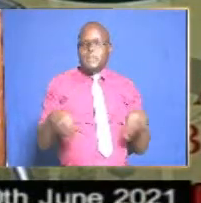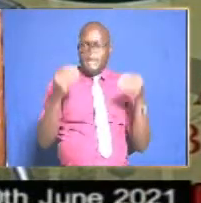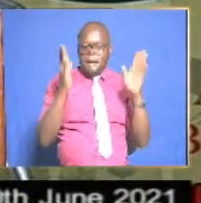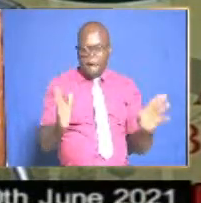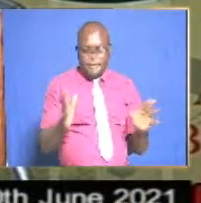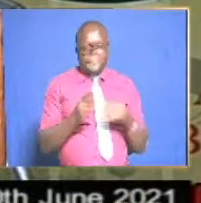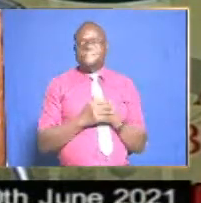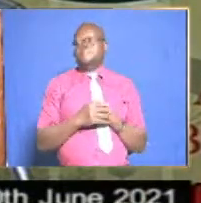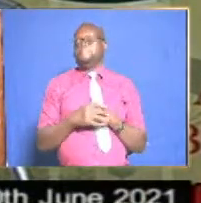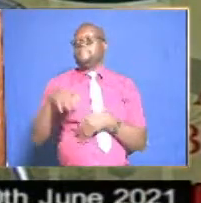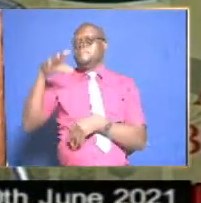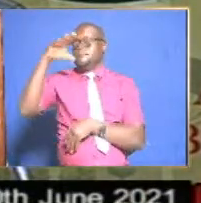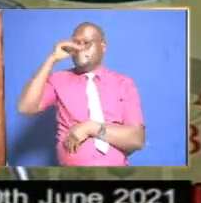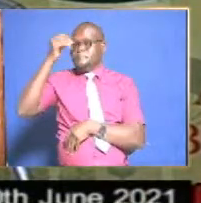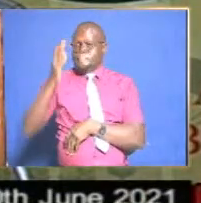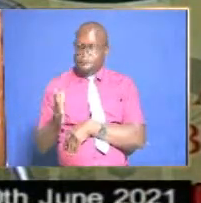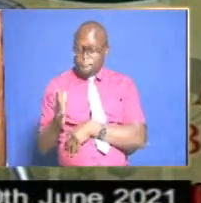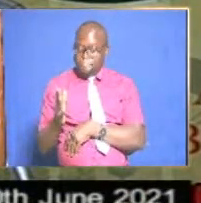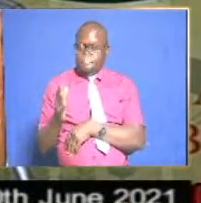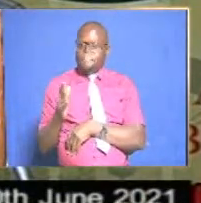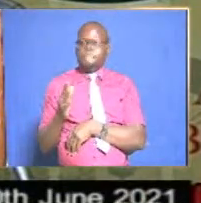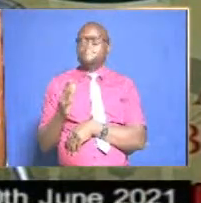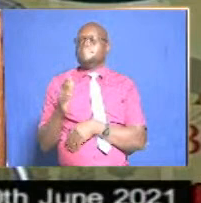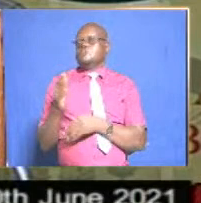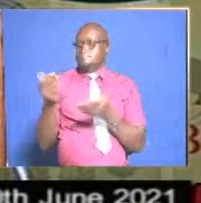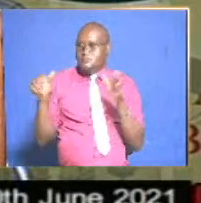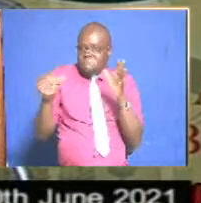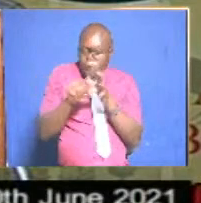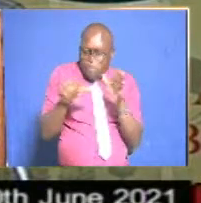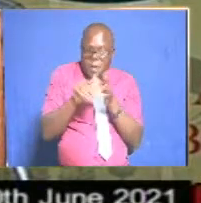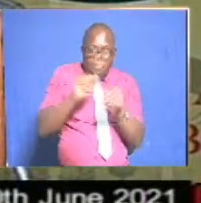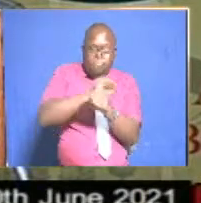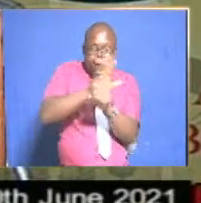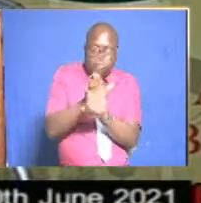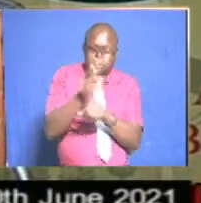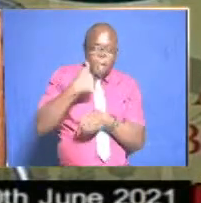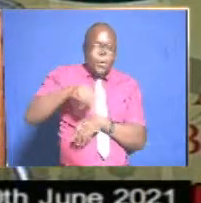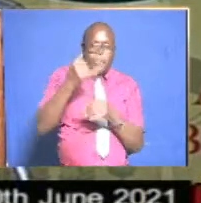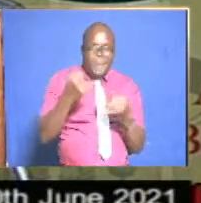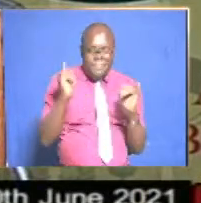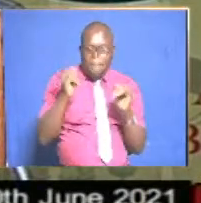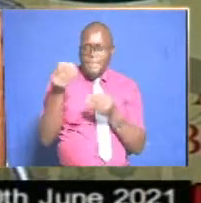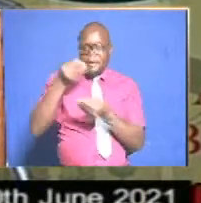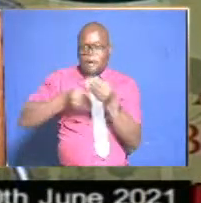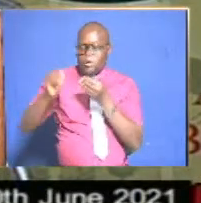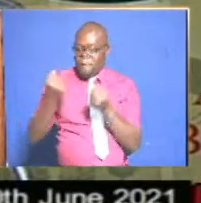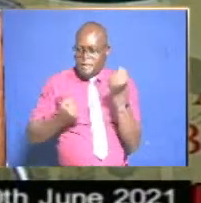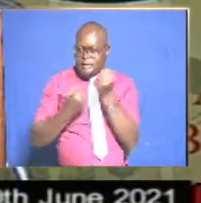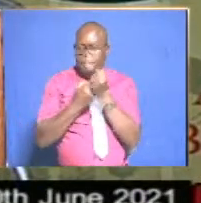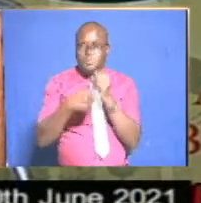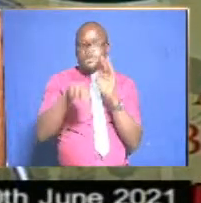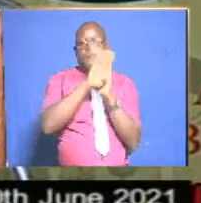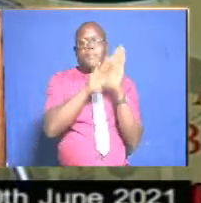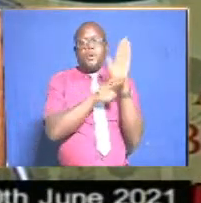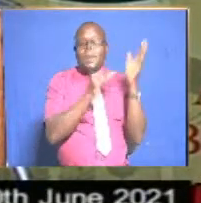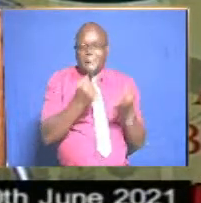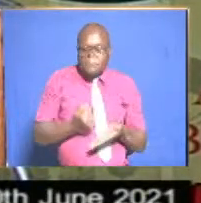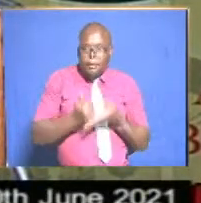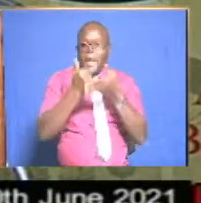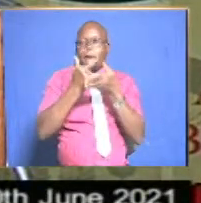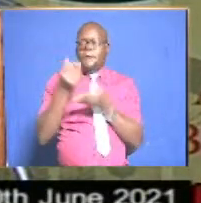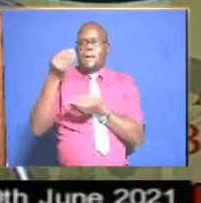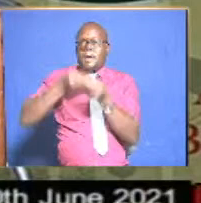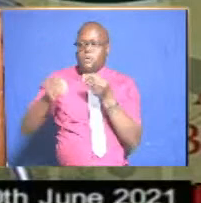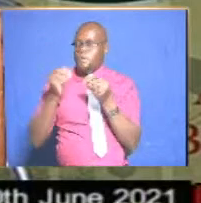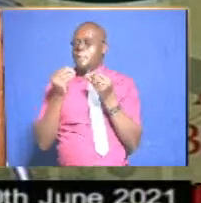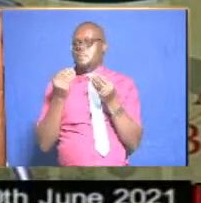Speaker, following the outbreak of the pandemic, we implemented the economic stimulus program to support economic activities